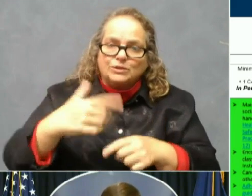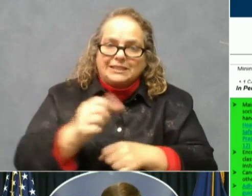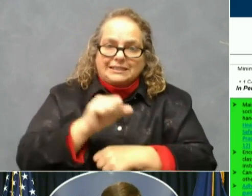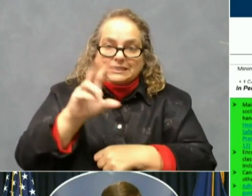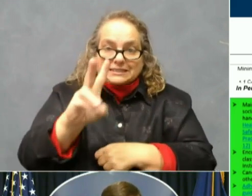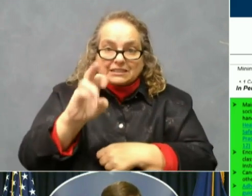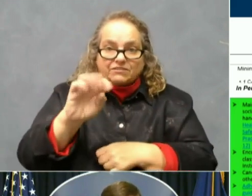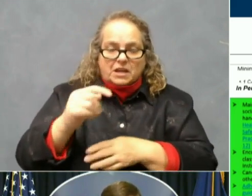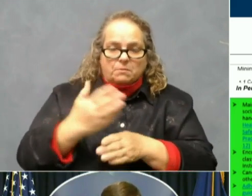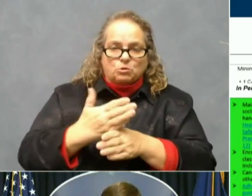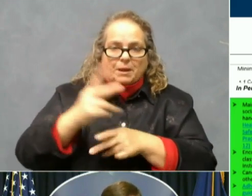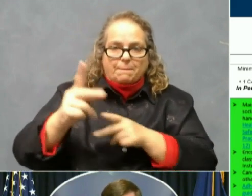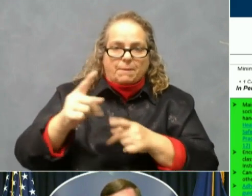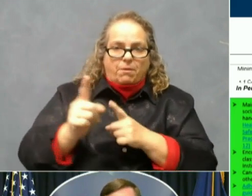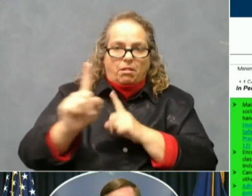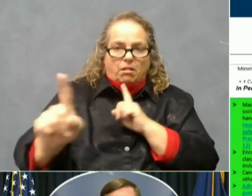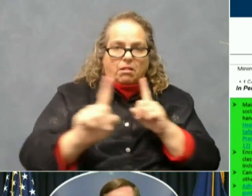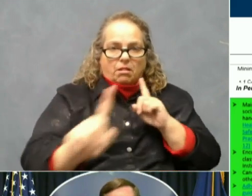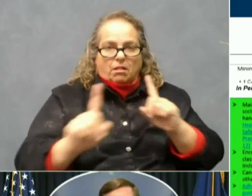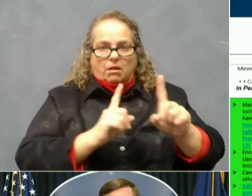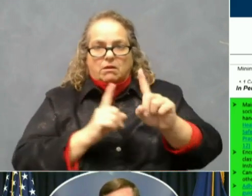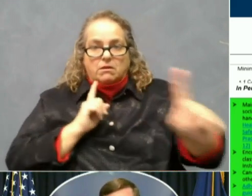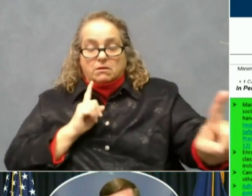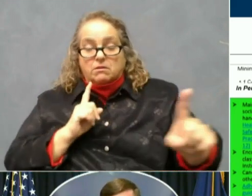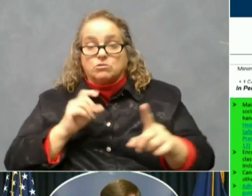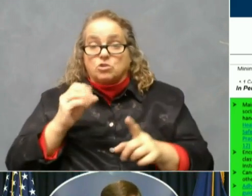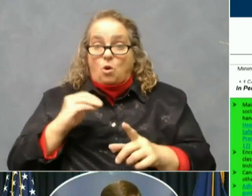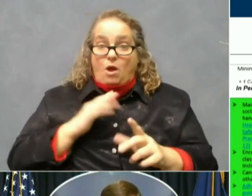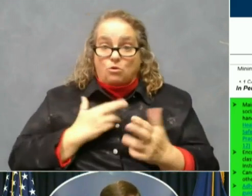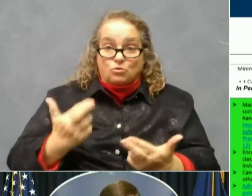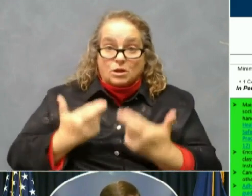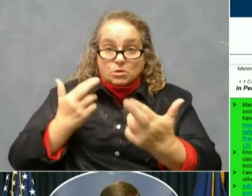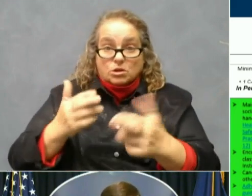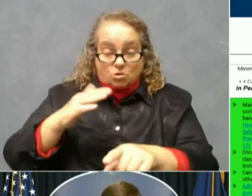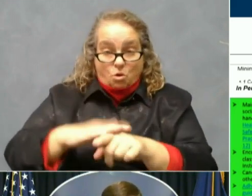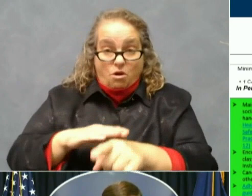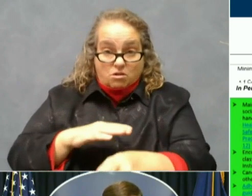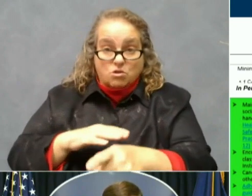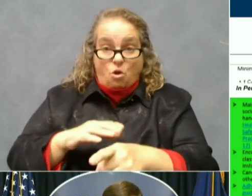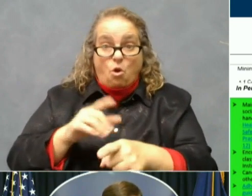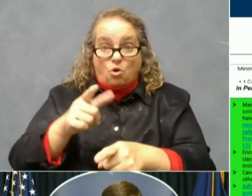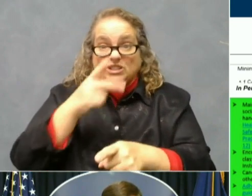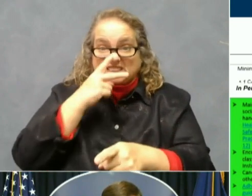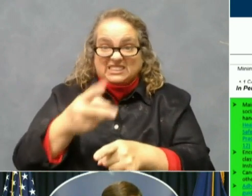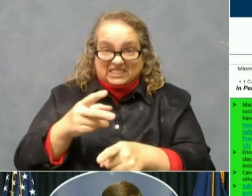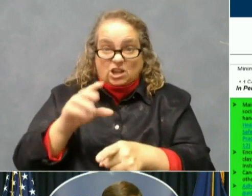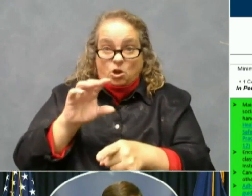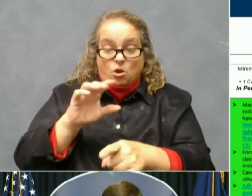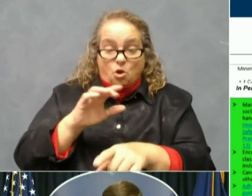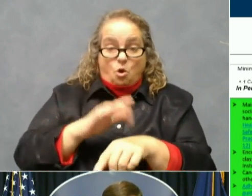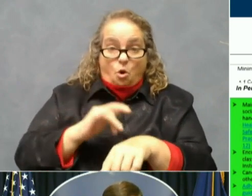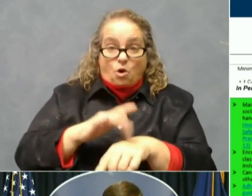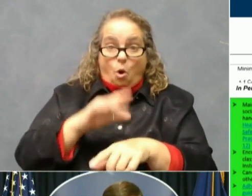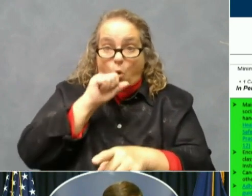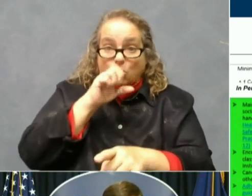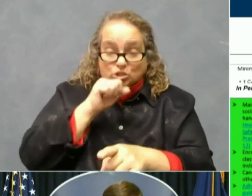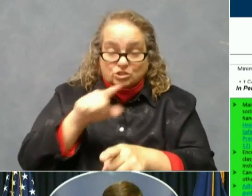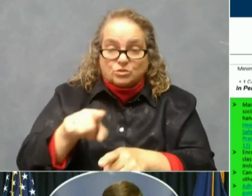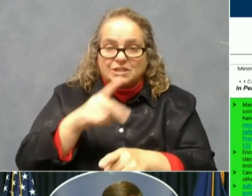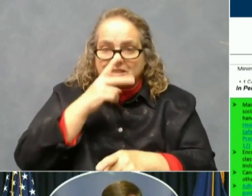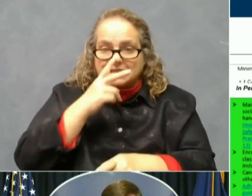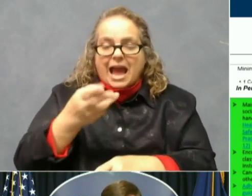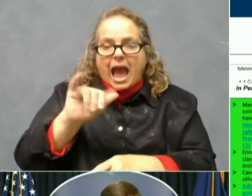our recommendation on orange, and this hasn't changed, is a hybrid or a remote learning